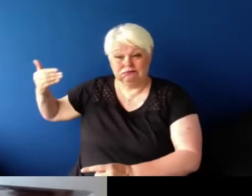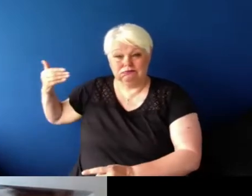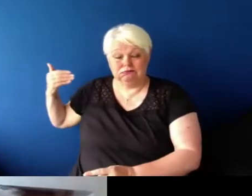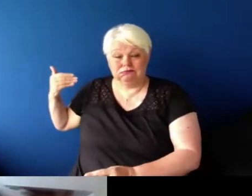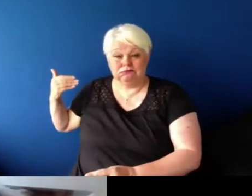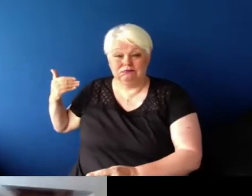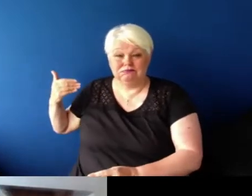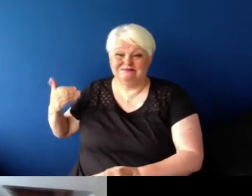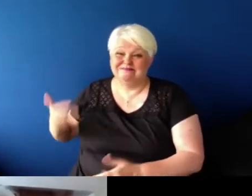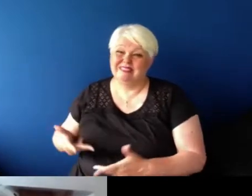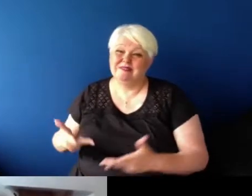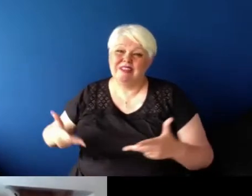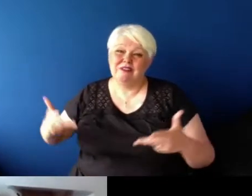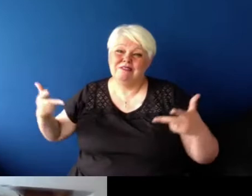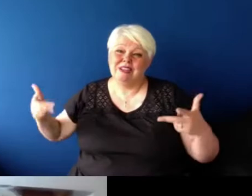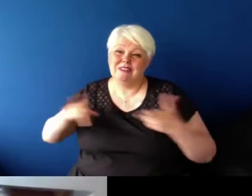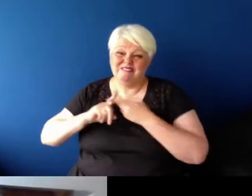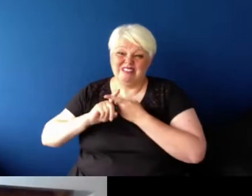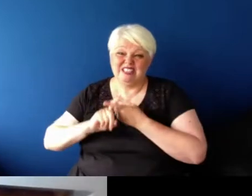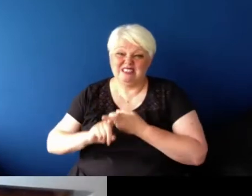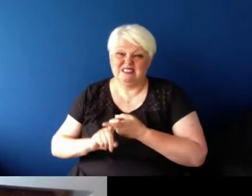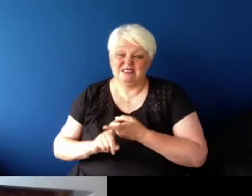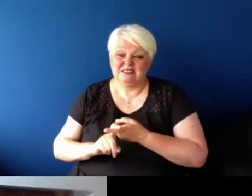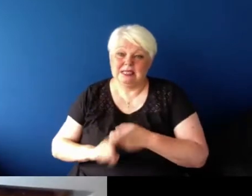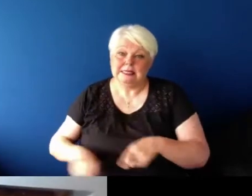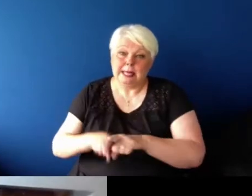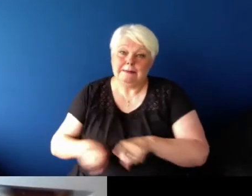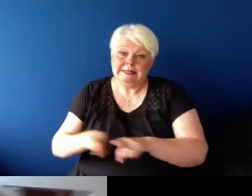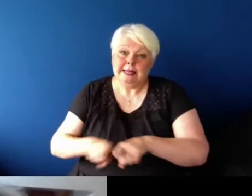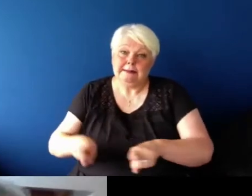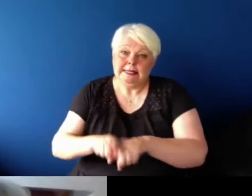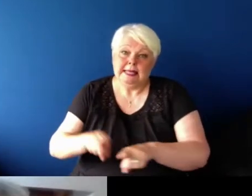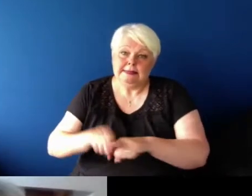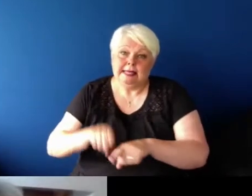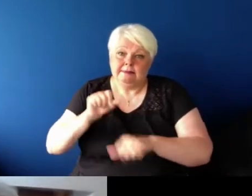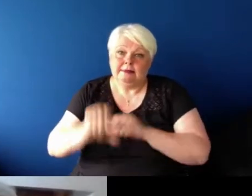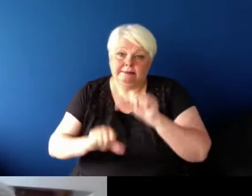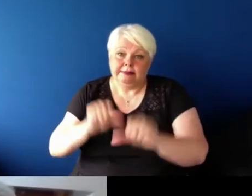know, it was very set in its ways. It was very orthodox in its ways.